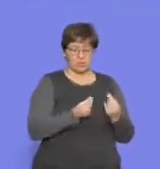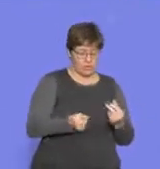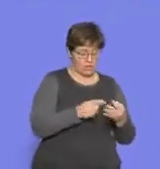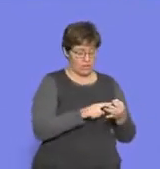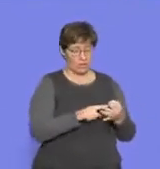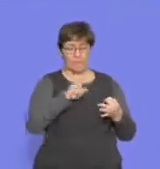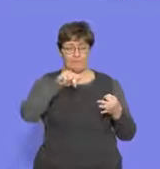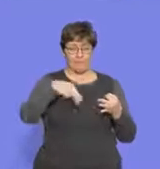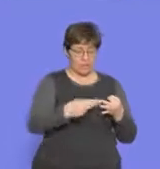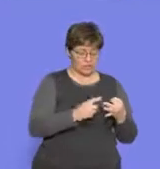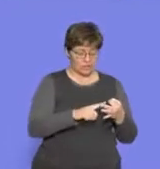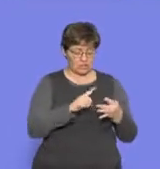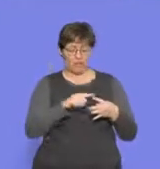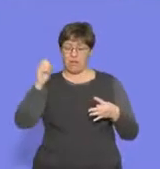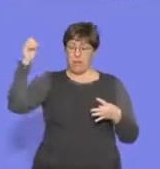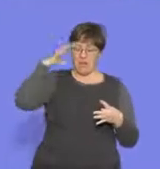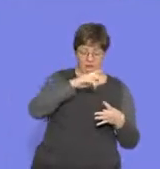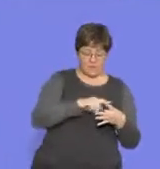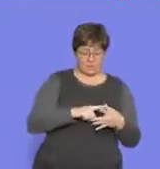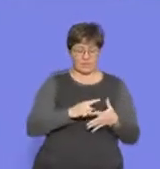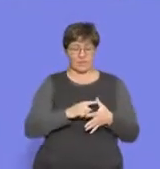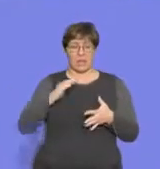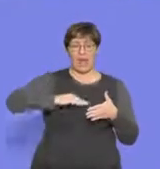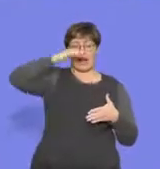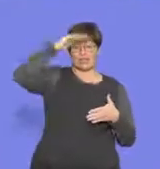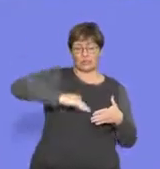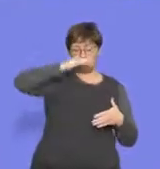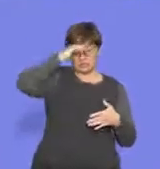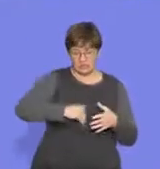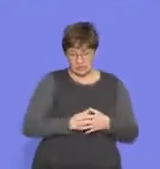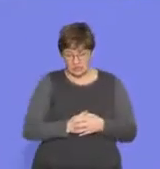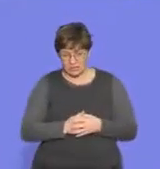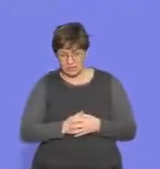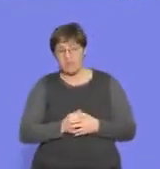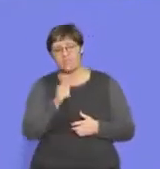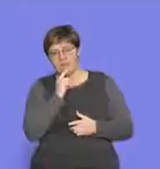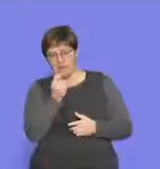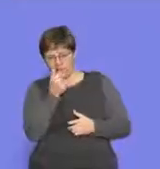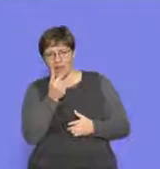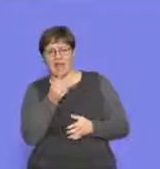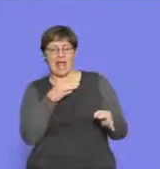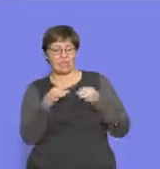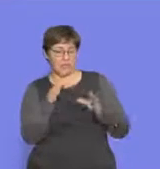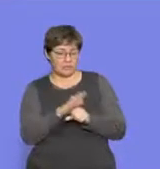the pH, the amount of light, altitude. We're going to unpack those in a little while.